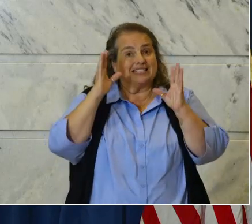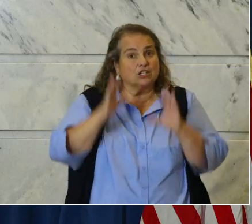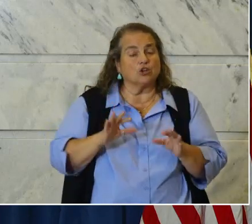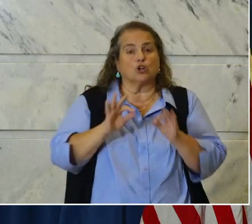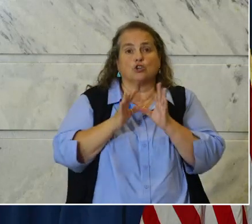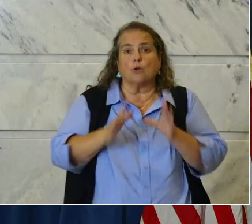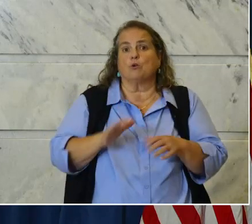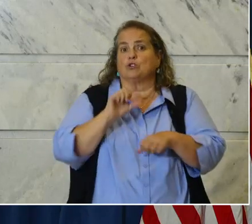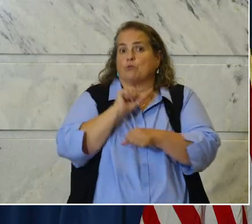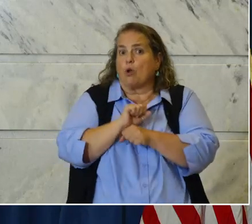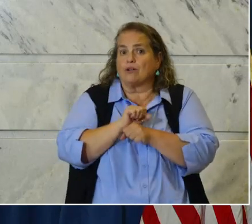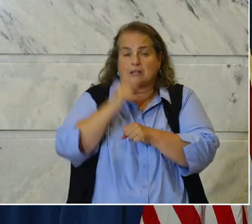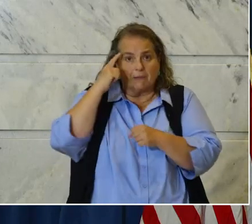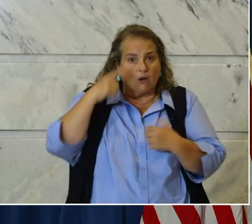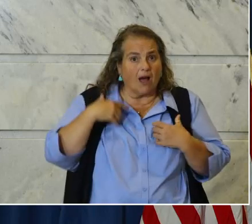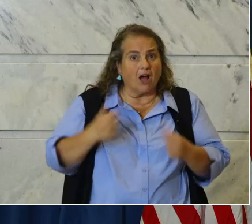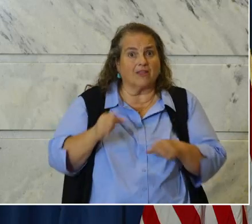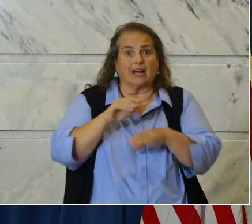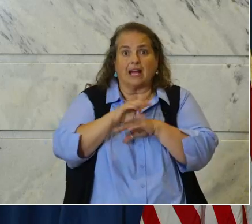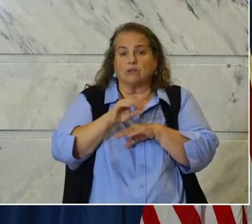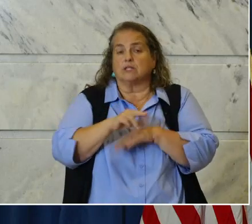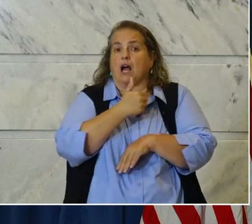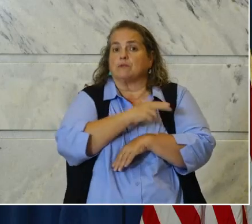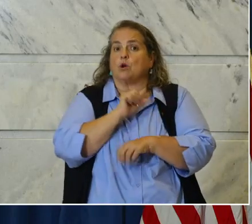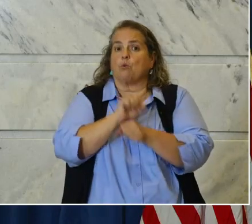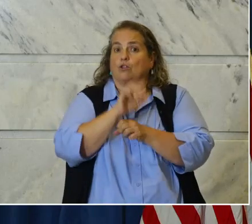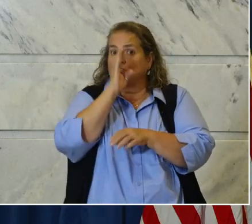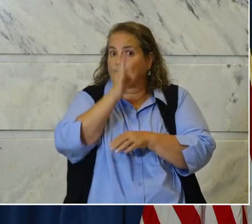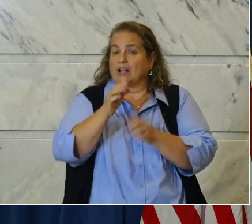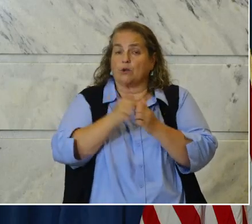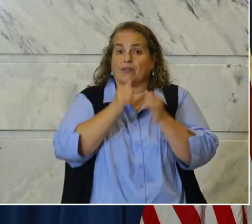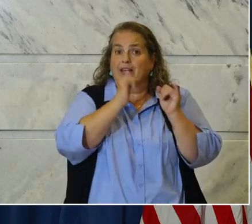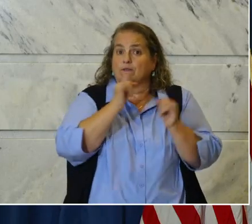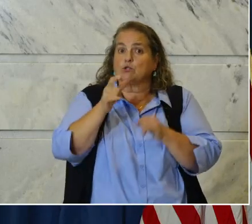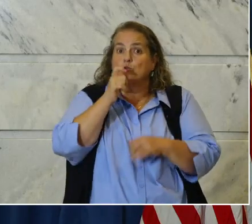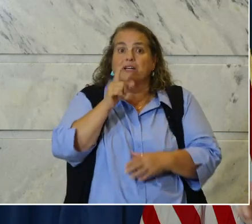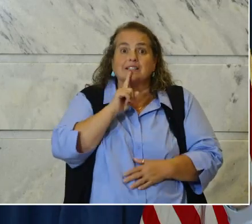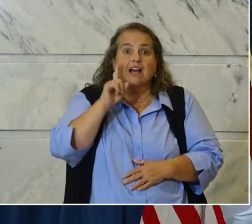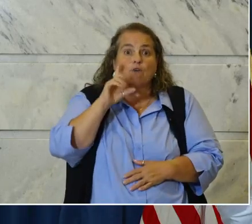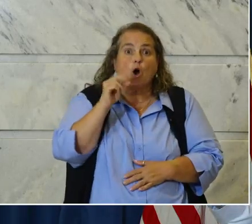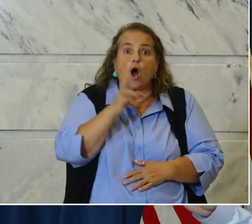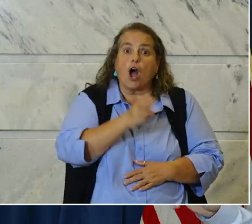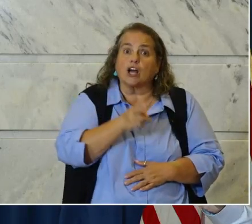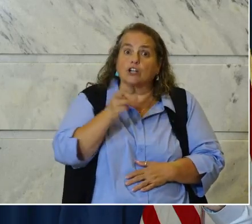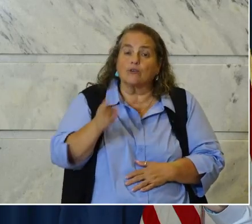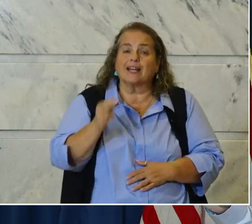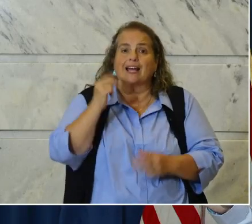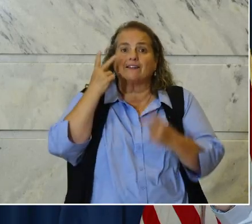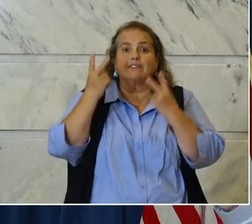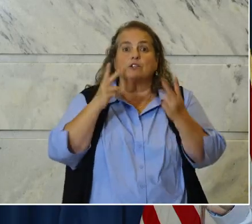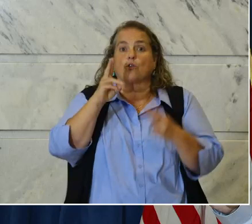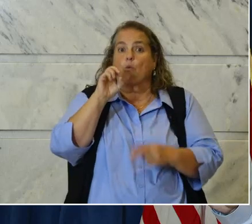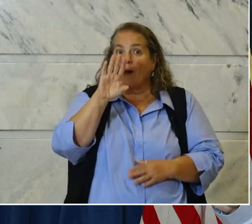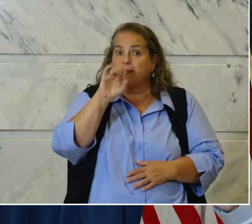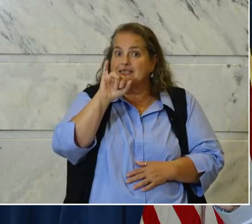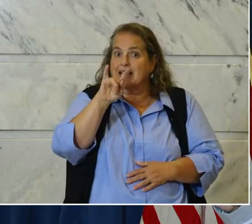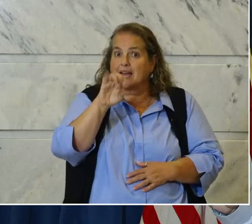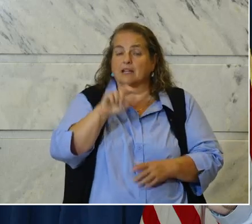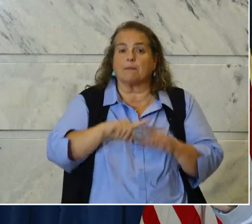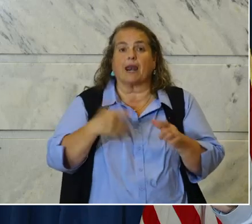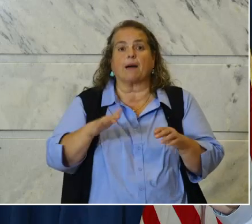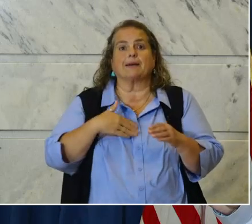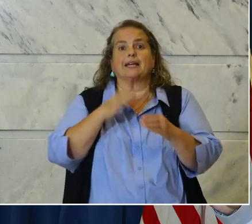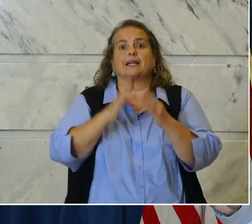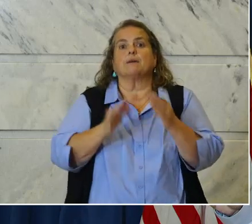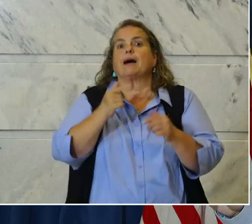employers, mental health counselors, or hospitals working directly with individuals who are deaf or hard of hearing can visit the website. But let me end by saying